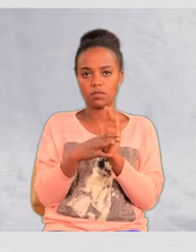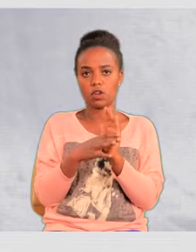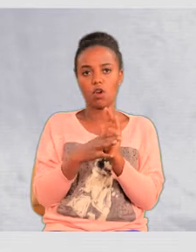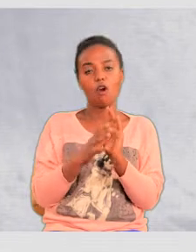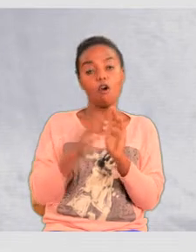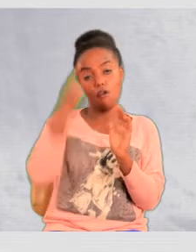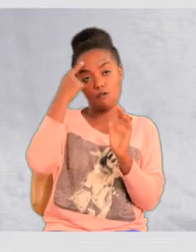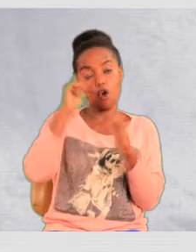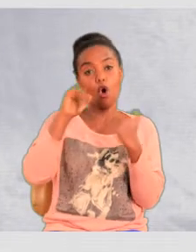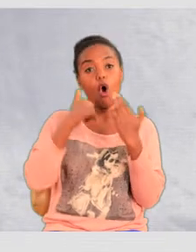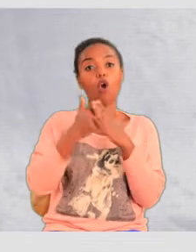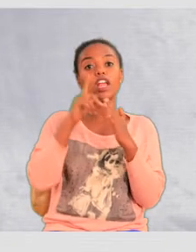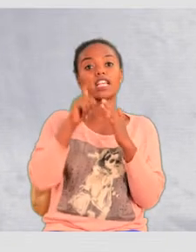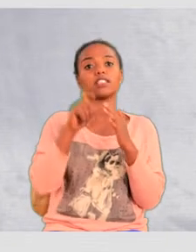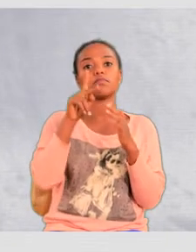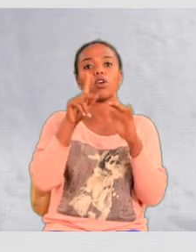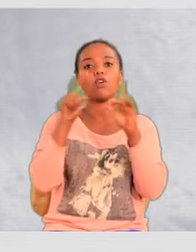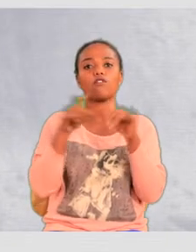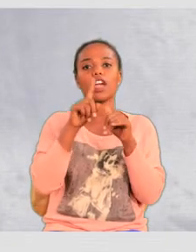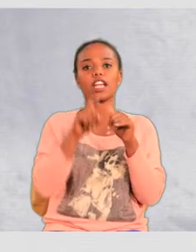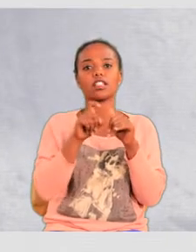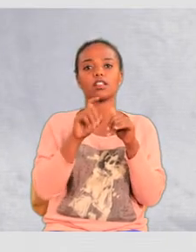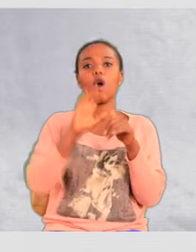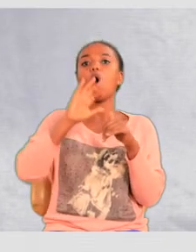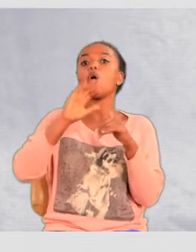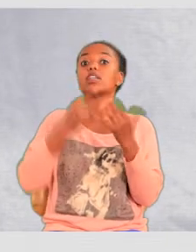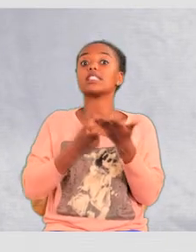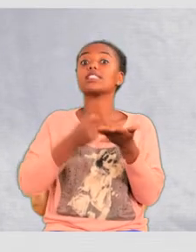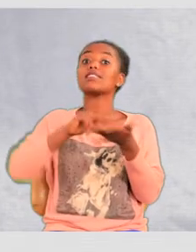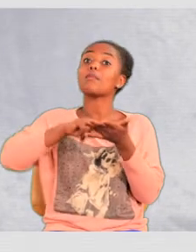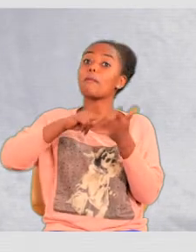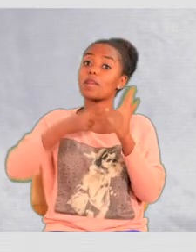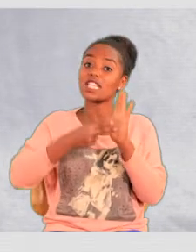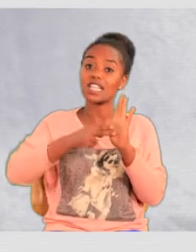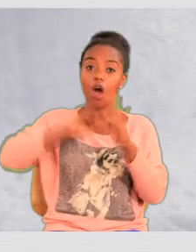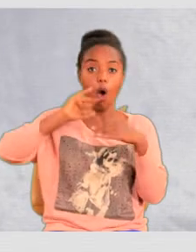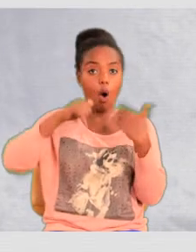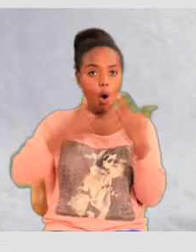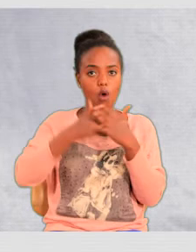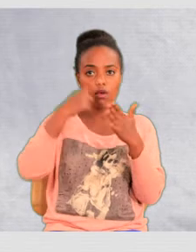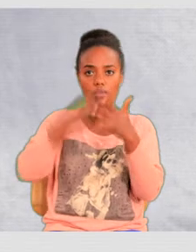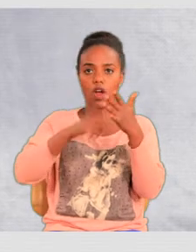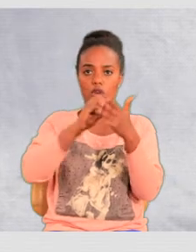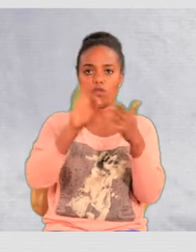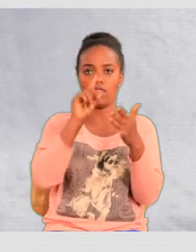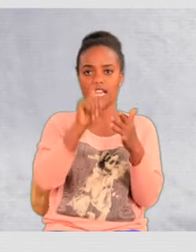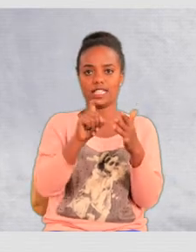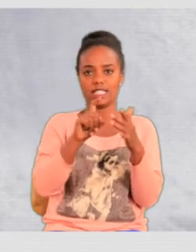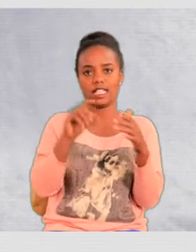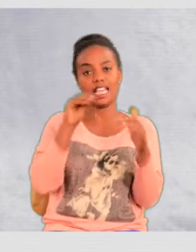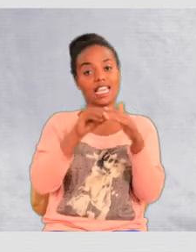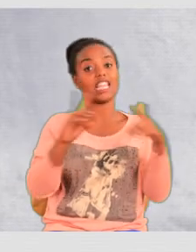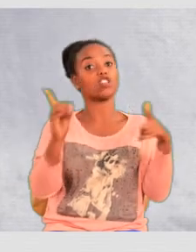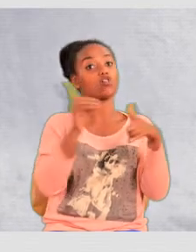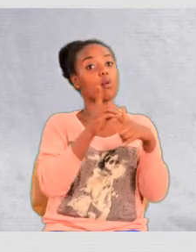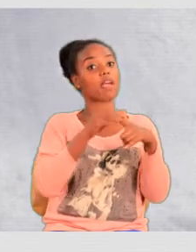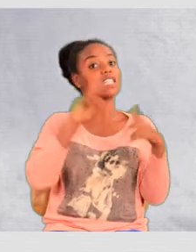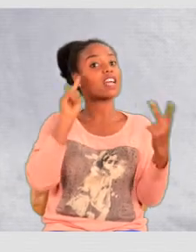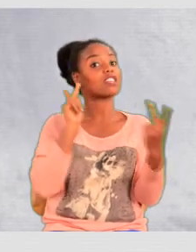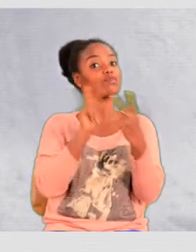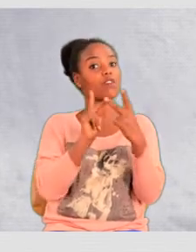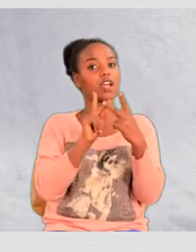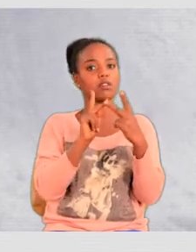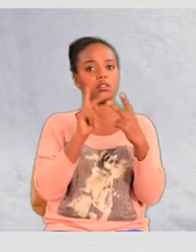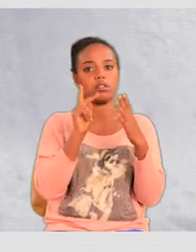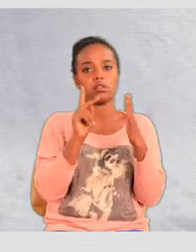For all x p of x, the meaning of this one means all values of x in the domain satisfy the